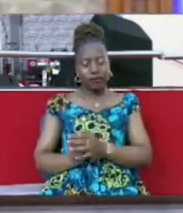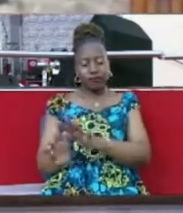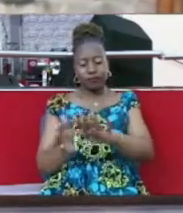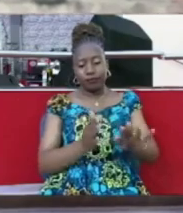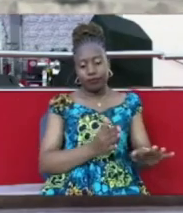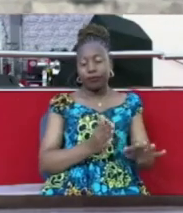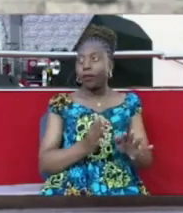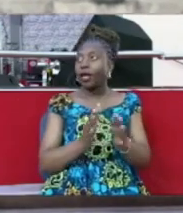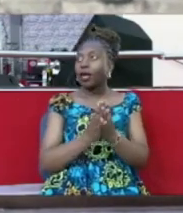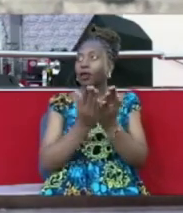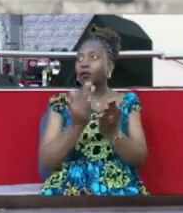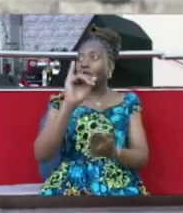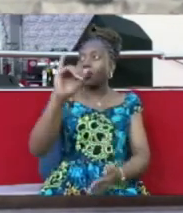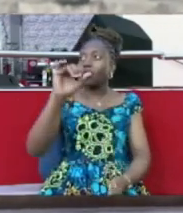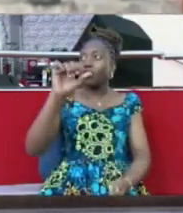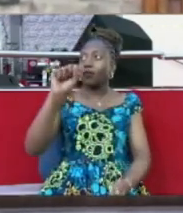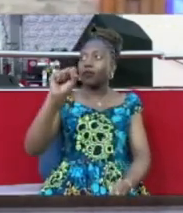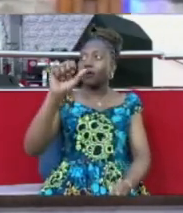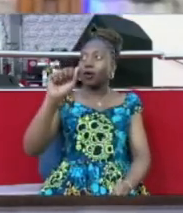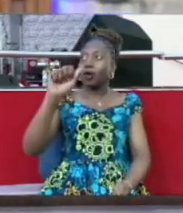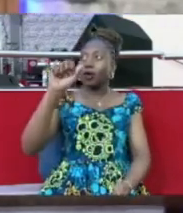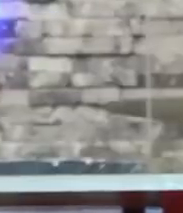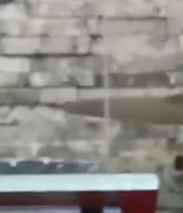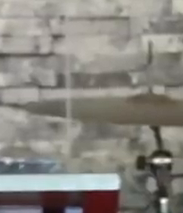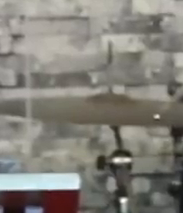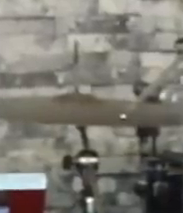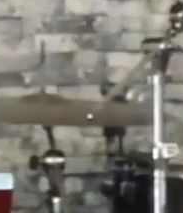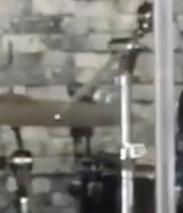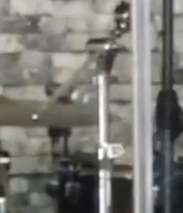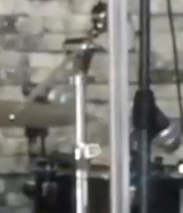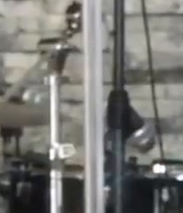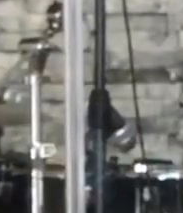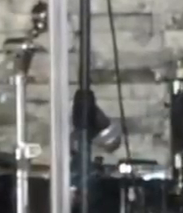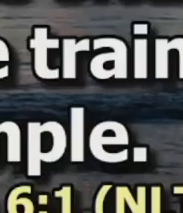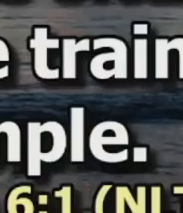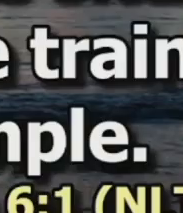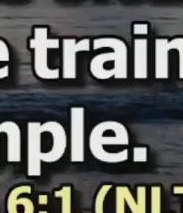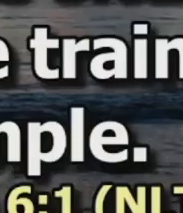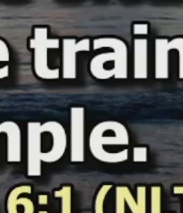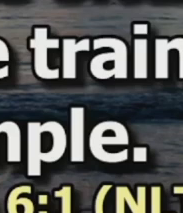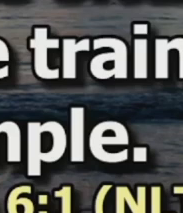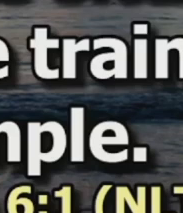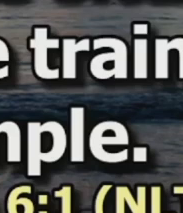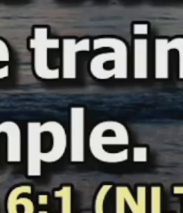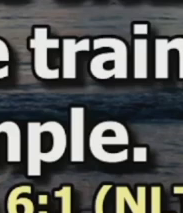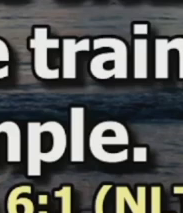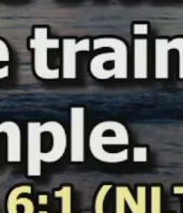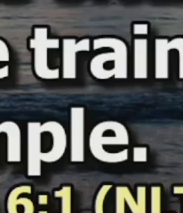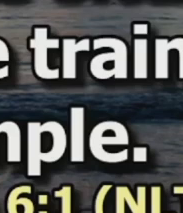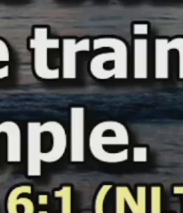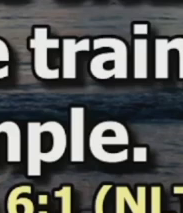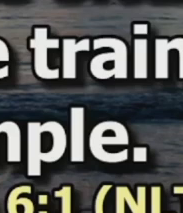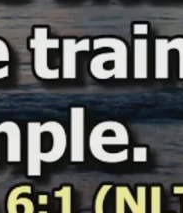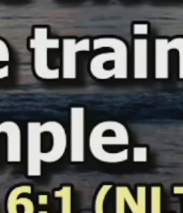1. In the year that King Uzziah died, I saw the Lord. Wakati mfalme Uzia alikufa nilimuona Bwana.